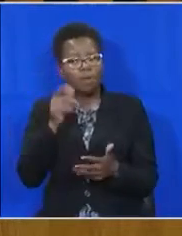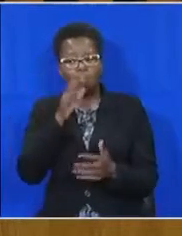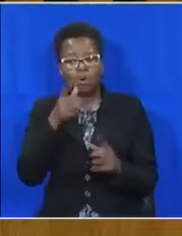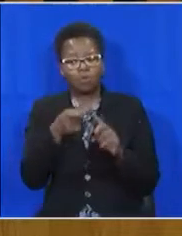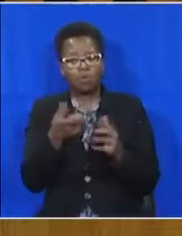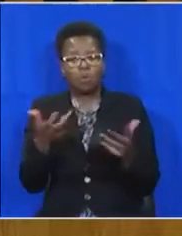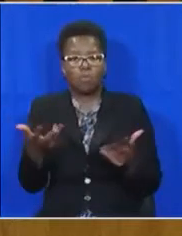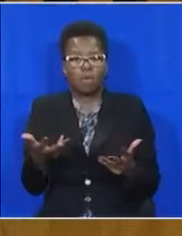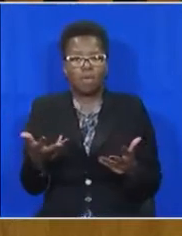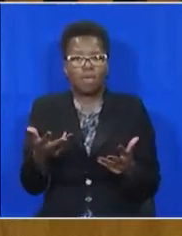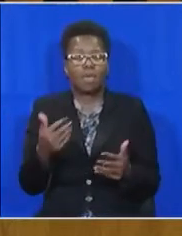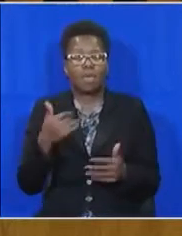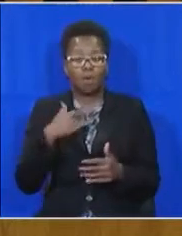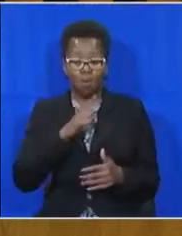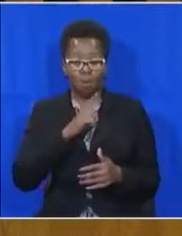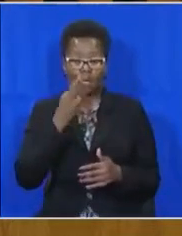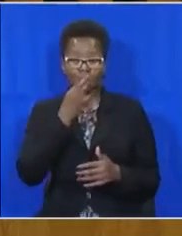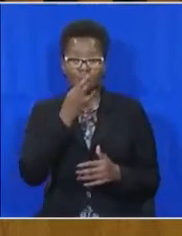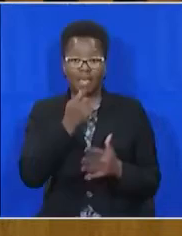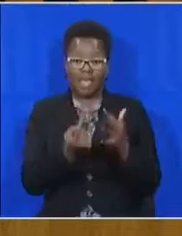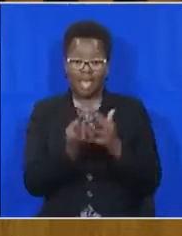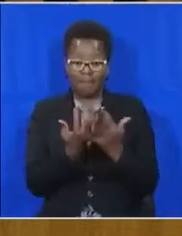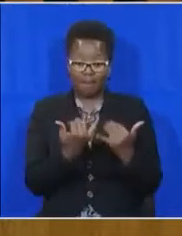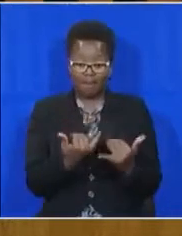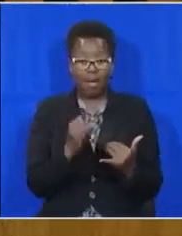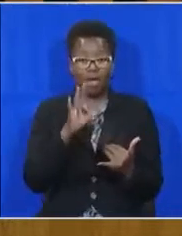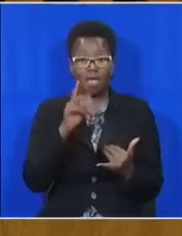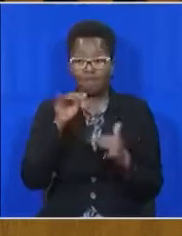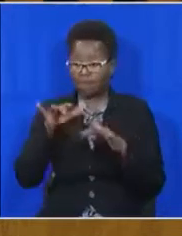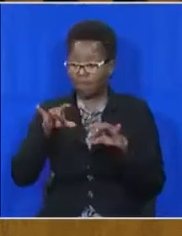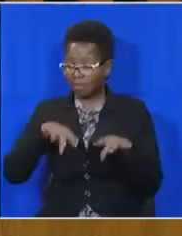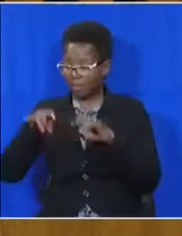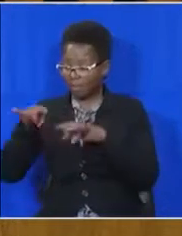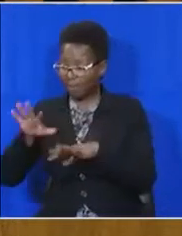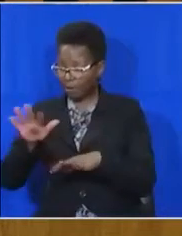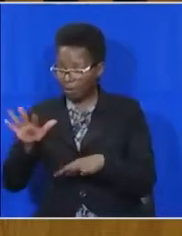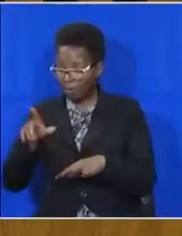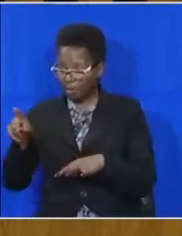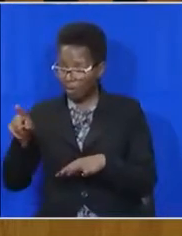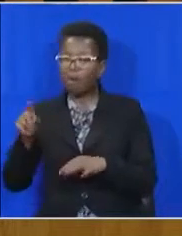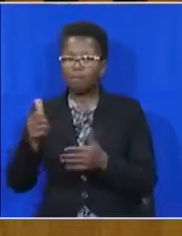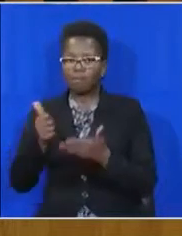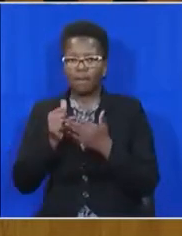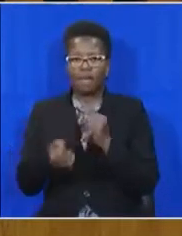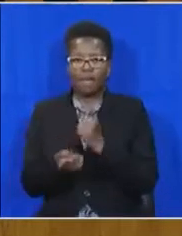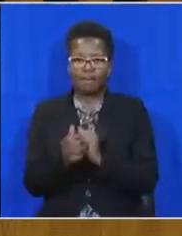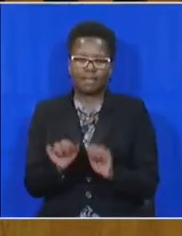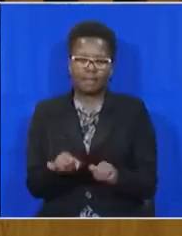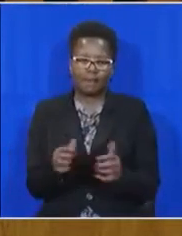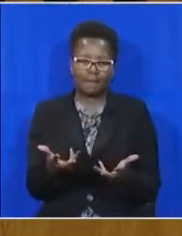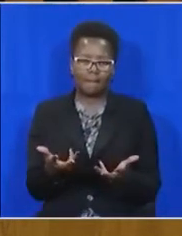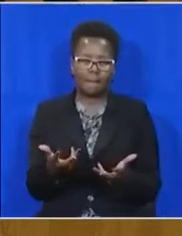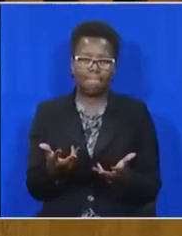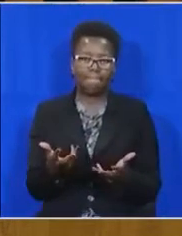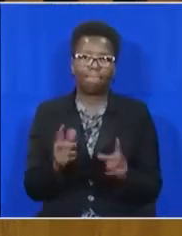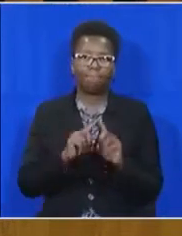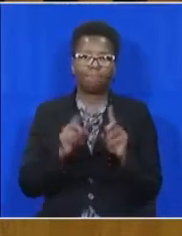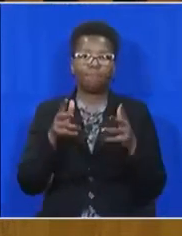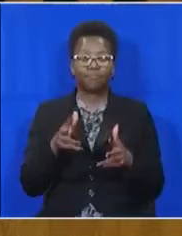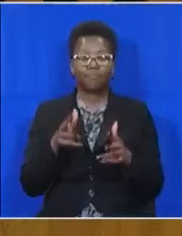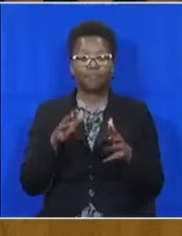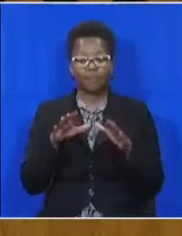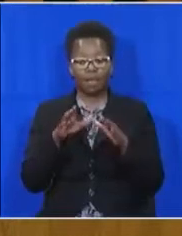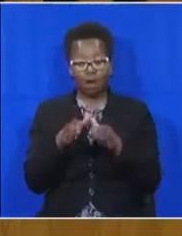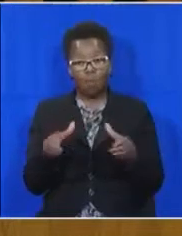fracking should only happen if it does not take water from people who are currently using it. Much of the water that emerges from a fracked